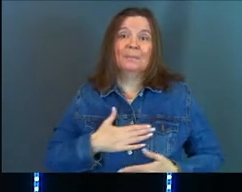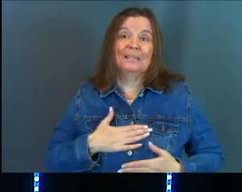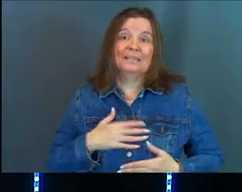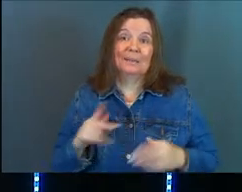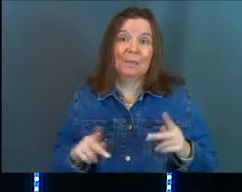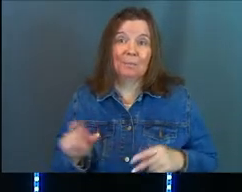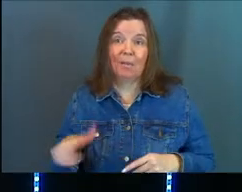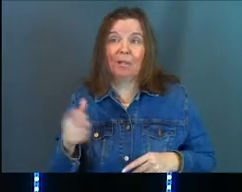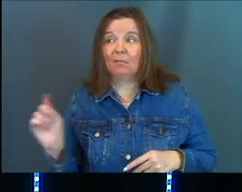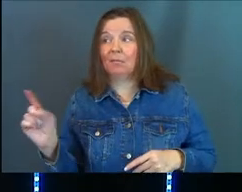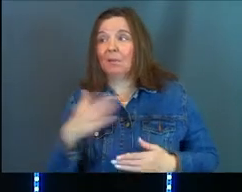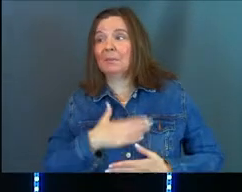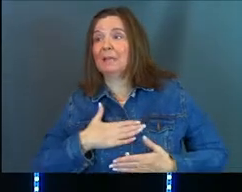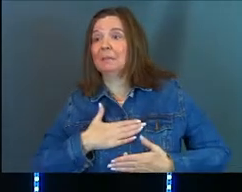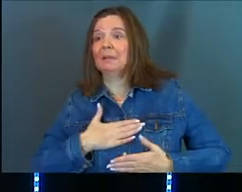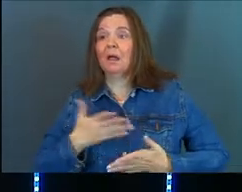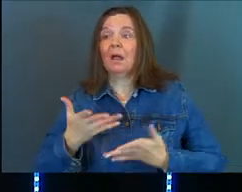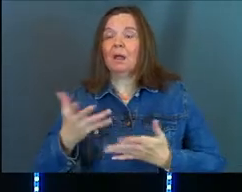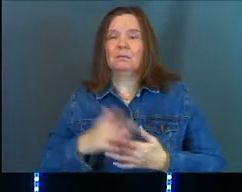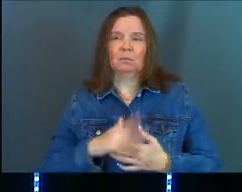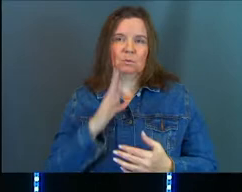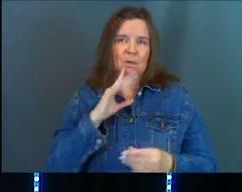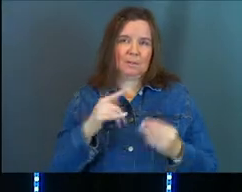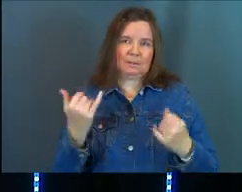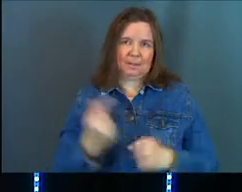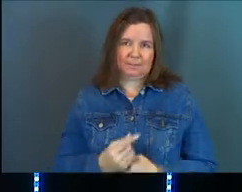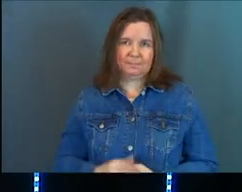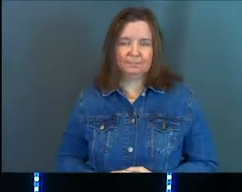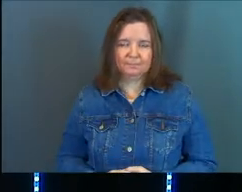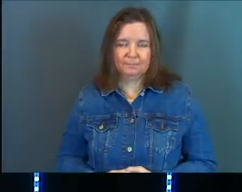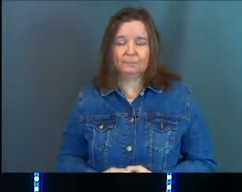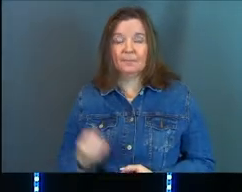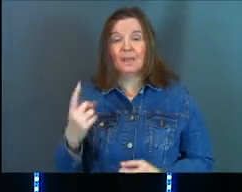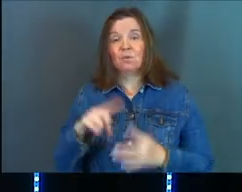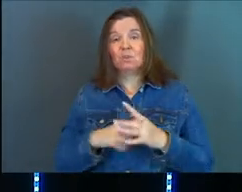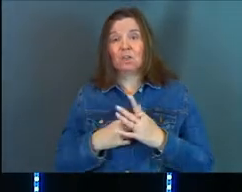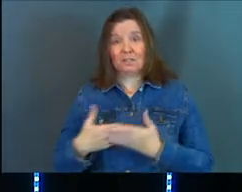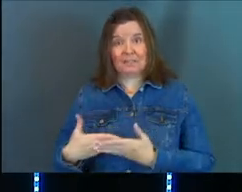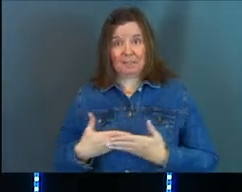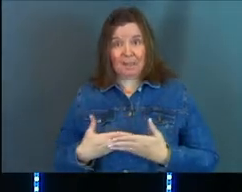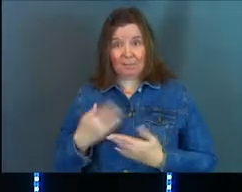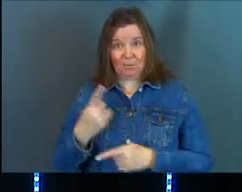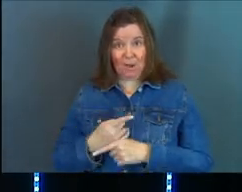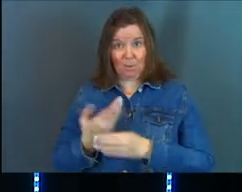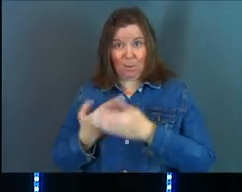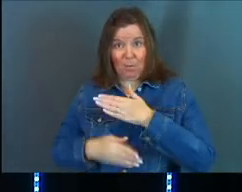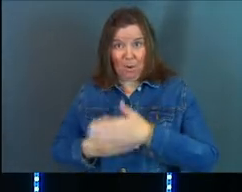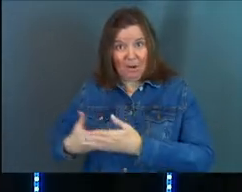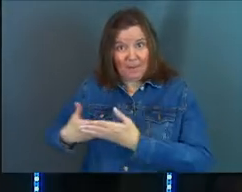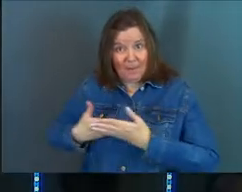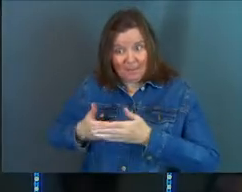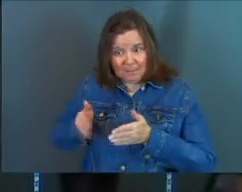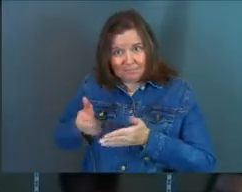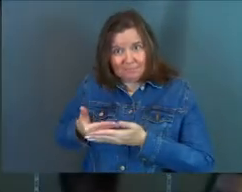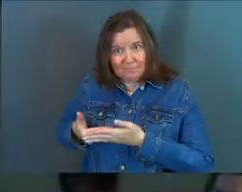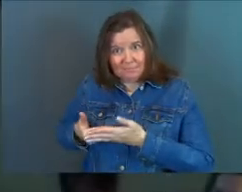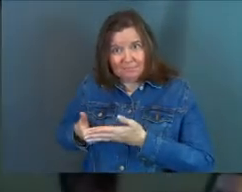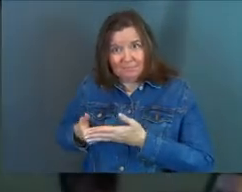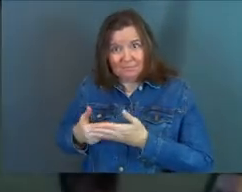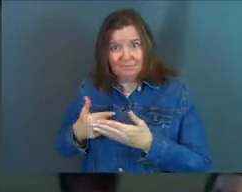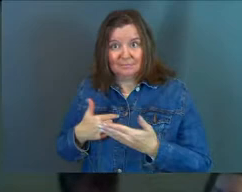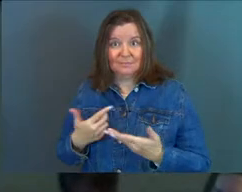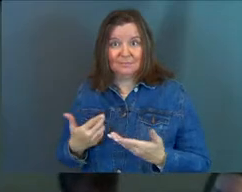pleasing people. And that's what we're talking about today. Everybody starts as a baby, right? Still got your belly